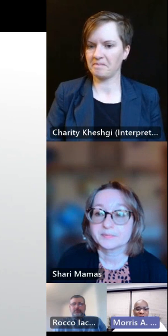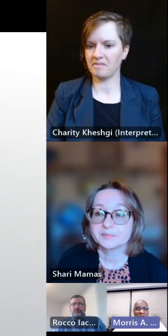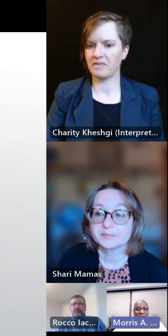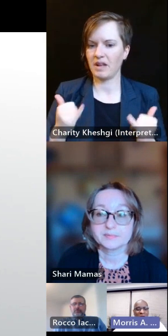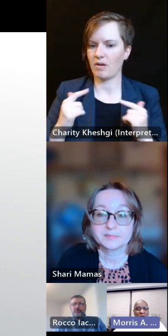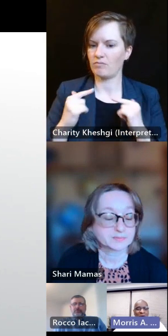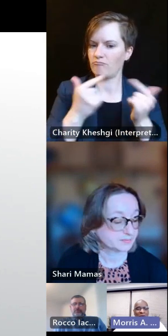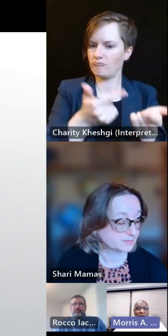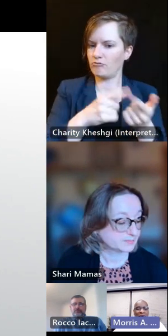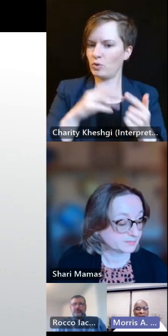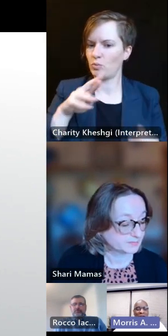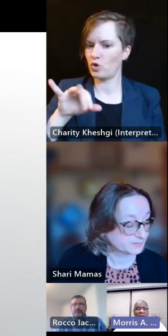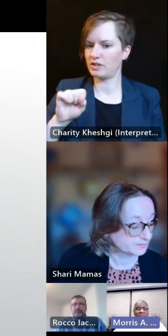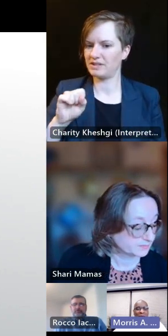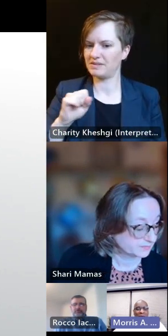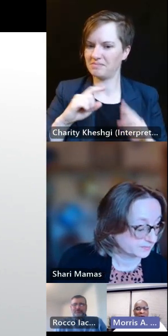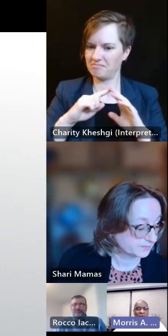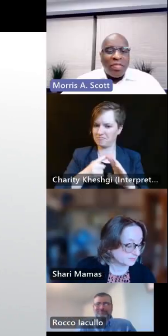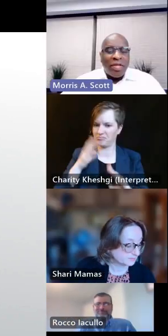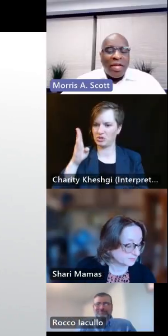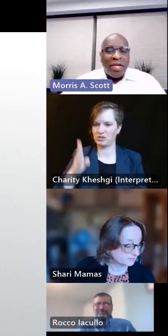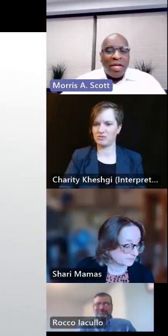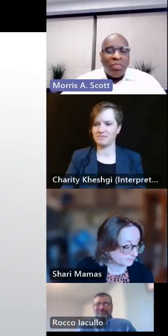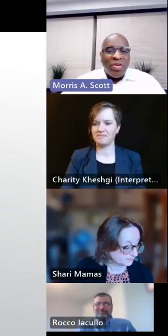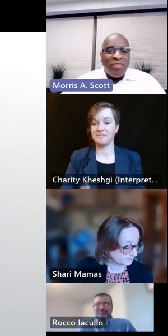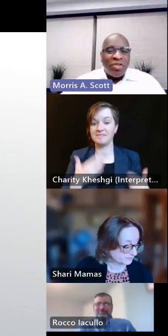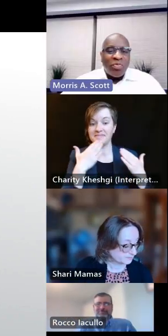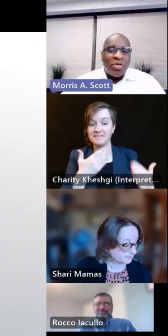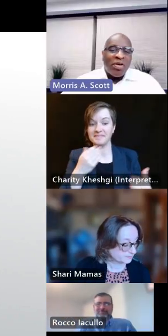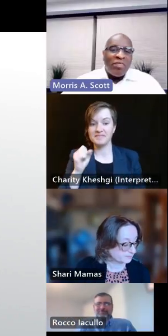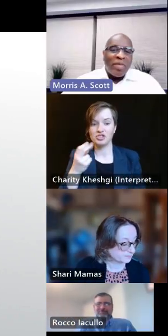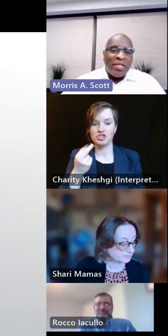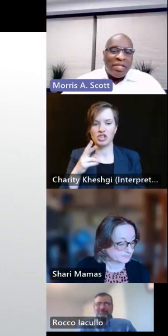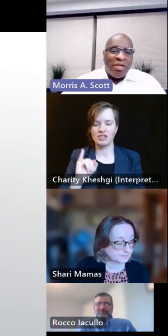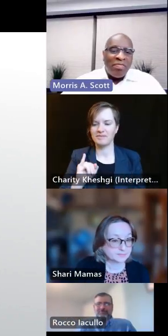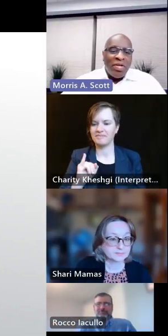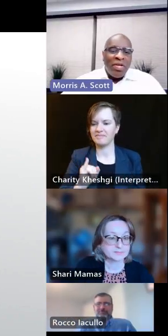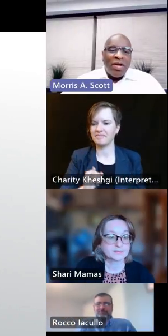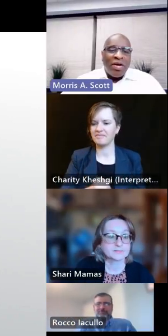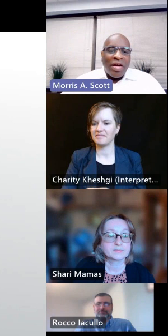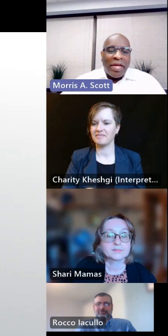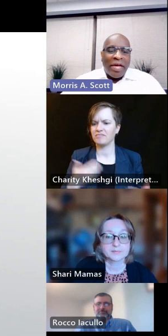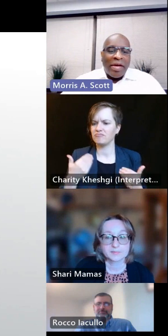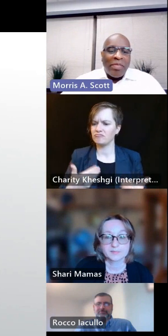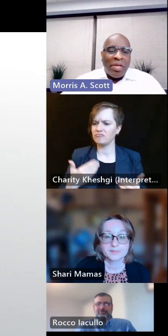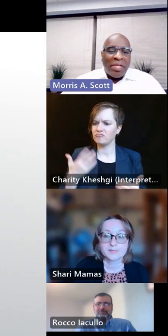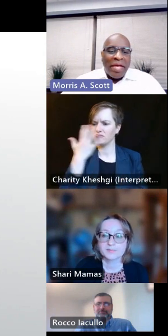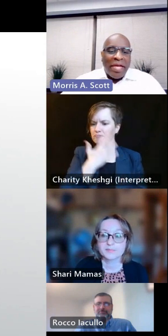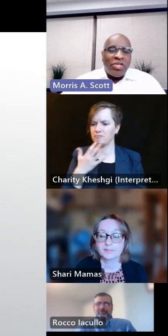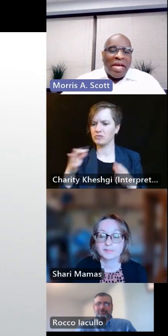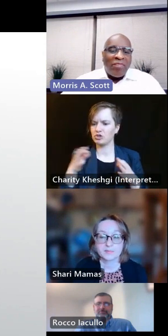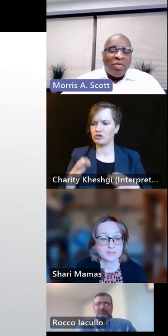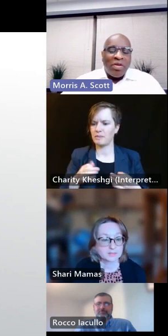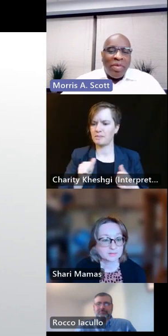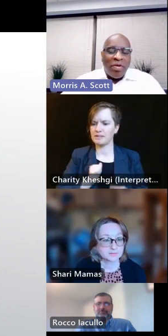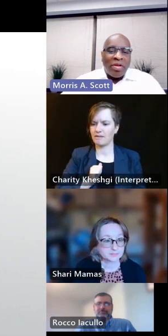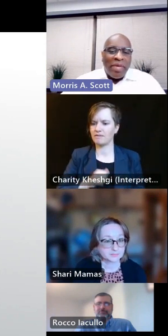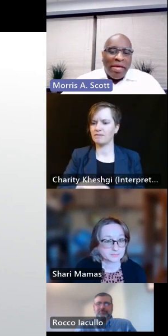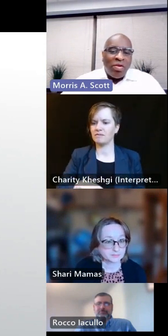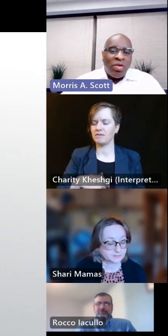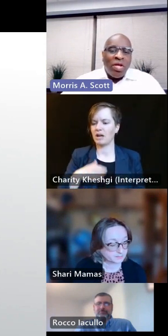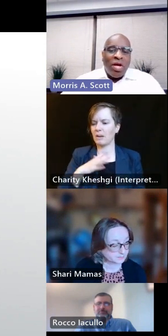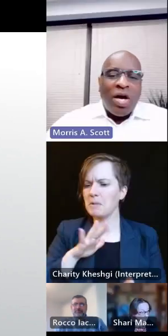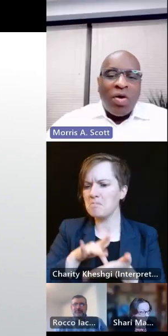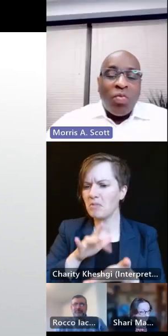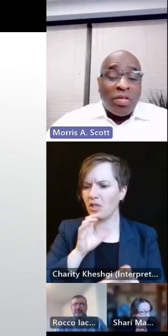and hello to everyone. Let me begin with a brief description of myself. I am a middle-aged